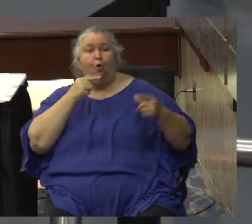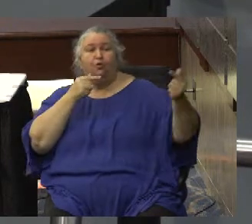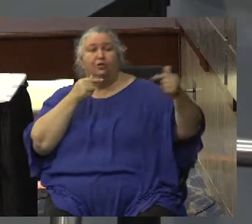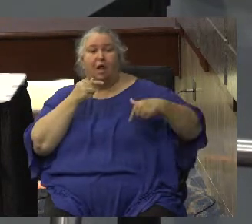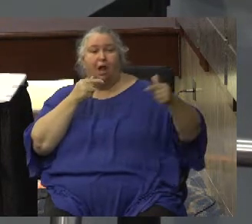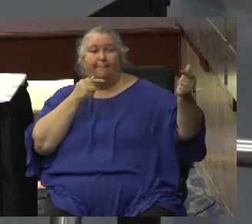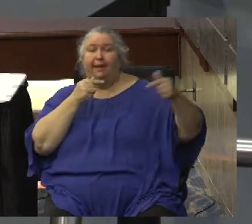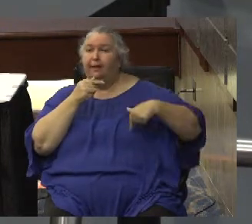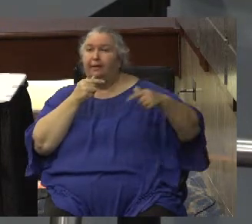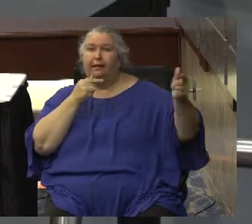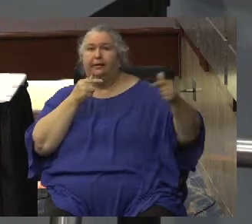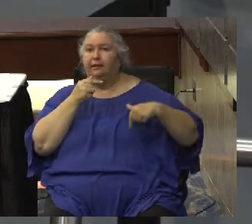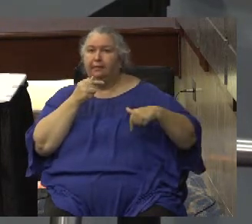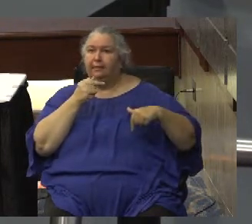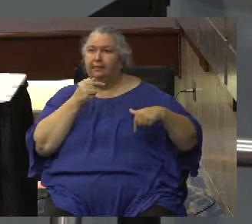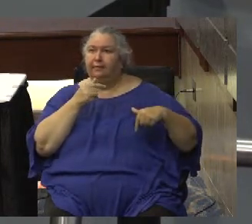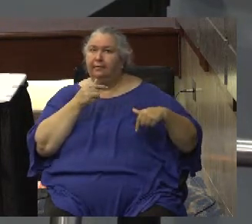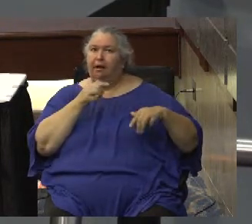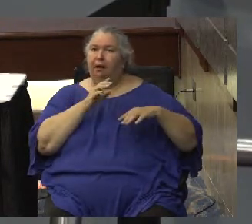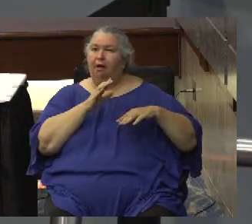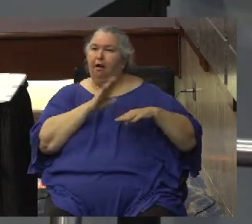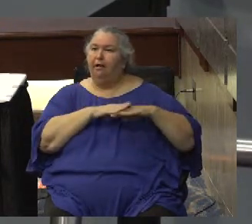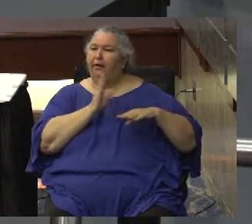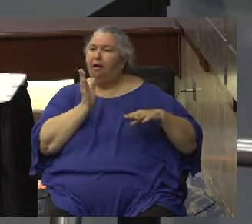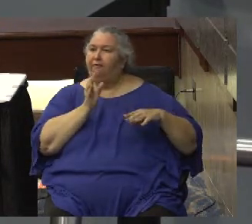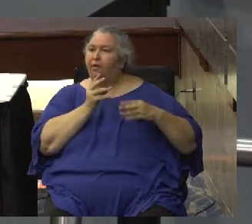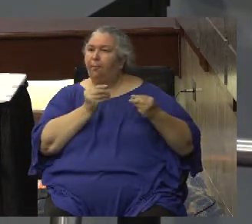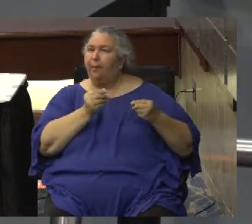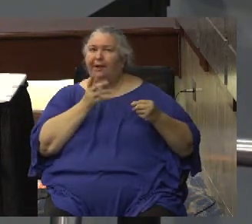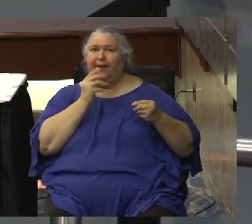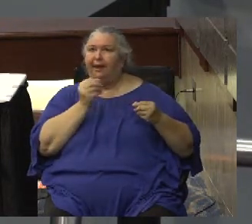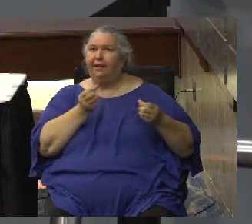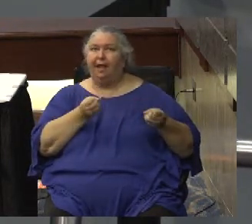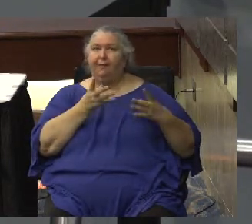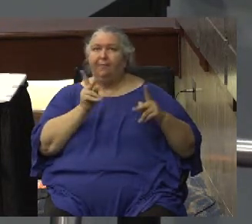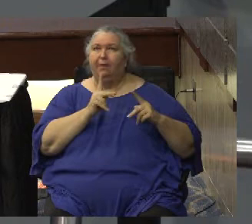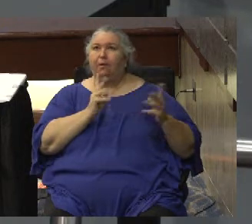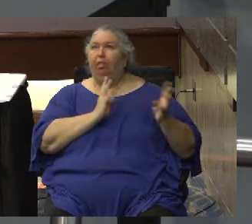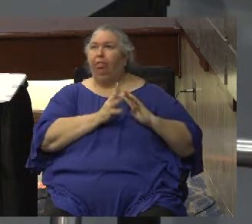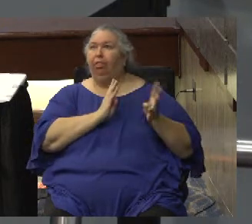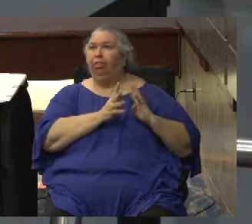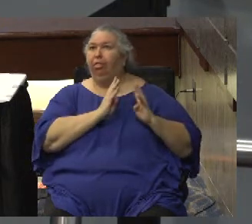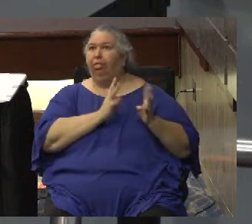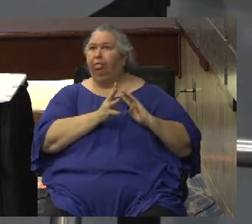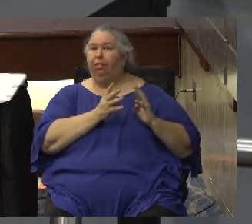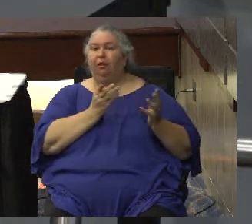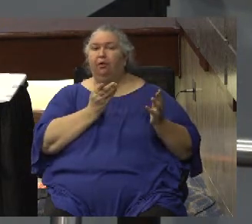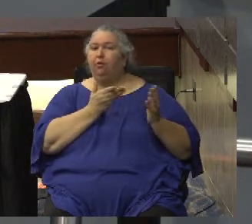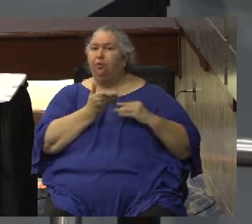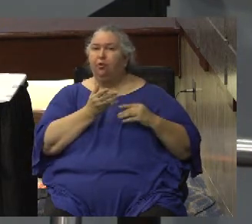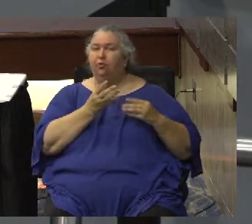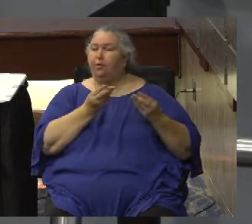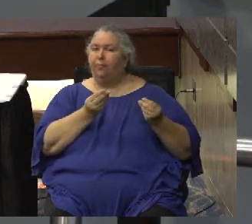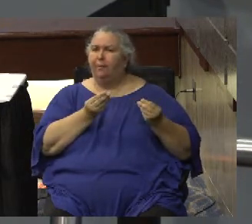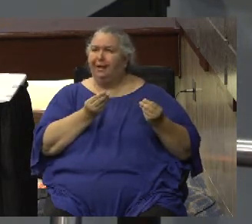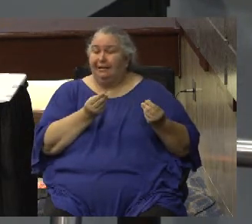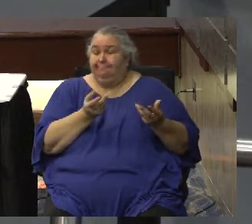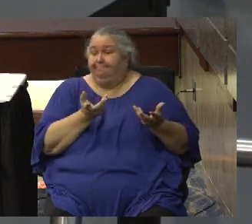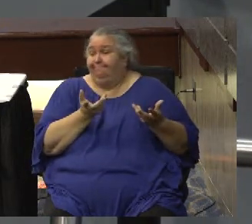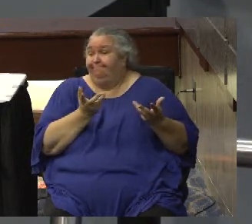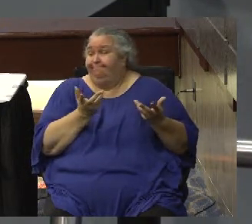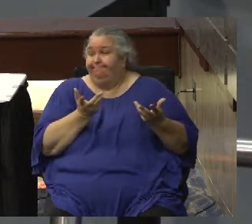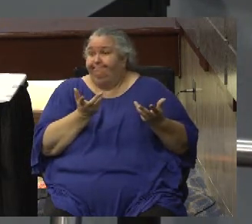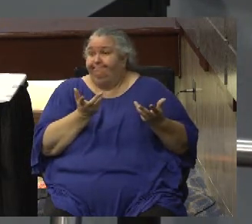who's coming in and out of the property. And the sheer volume of the people passing through the property in the neighborhood, there's, more likelihood